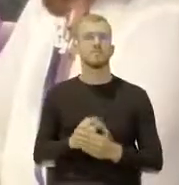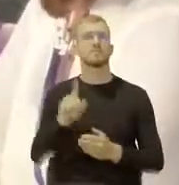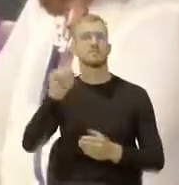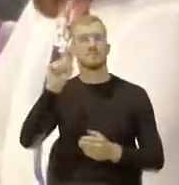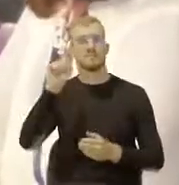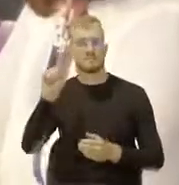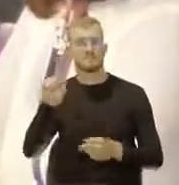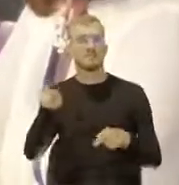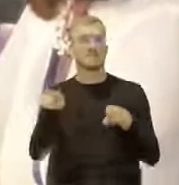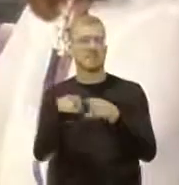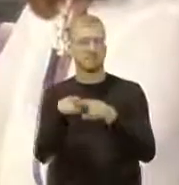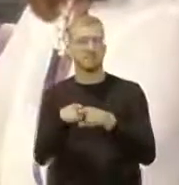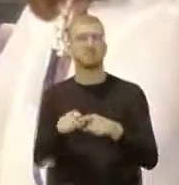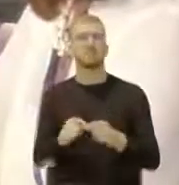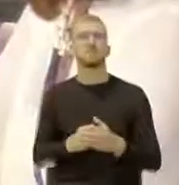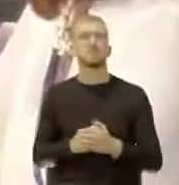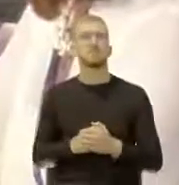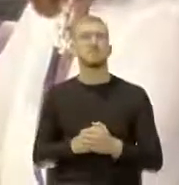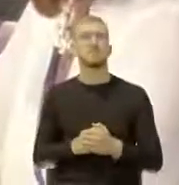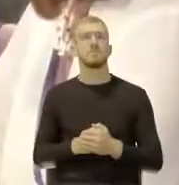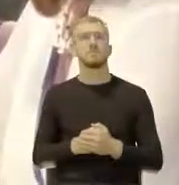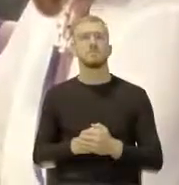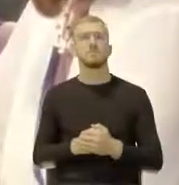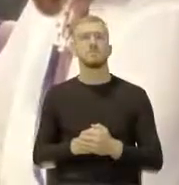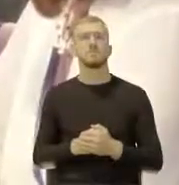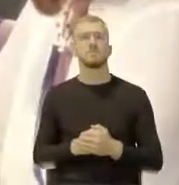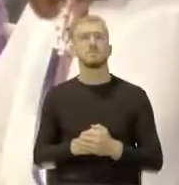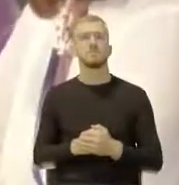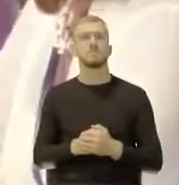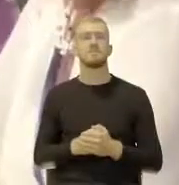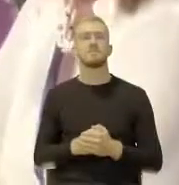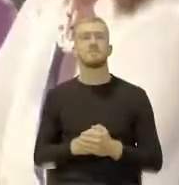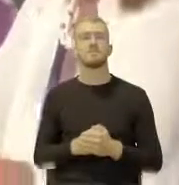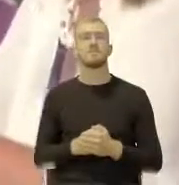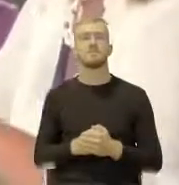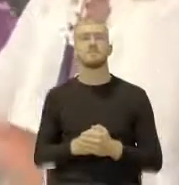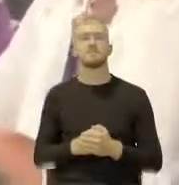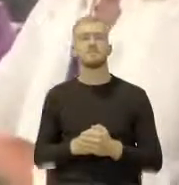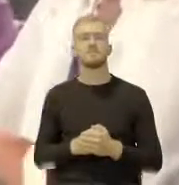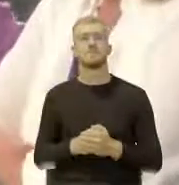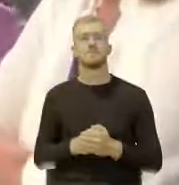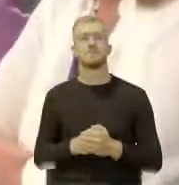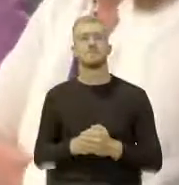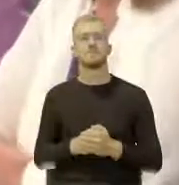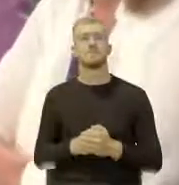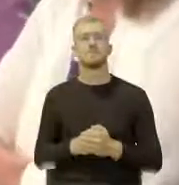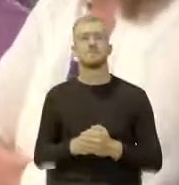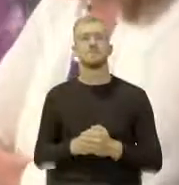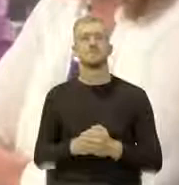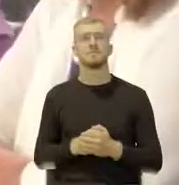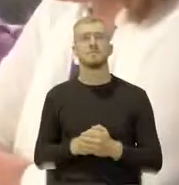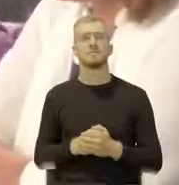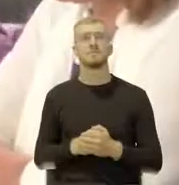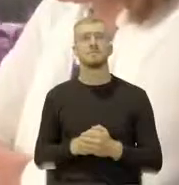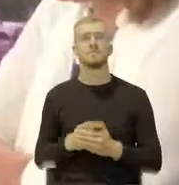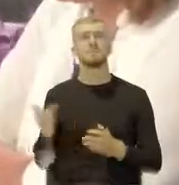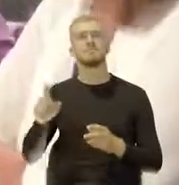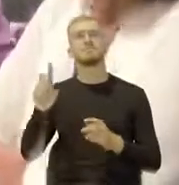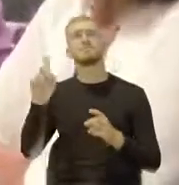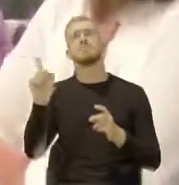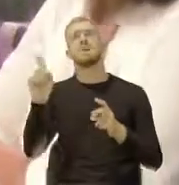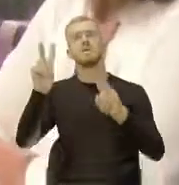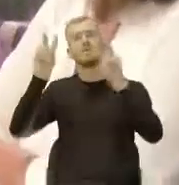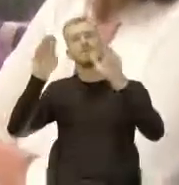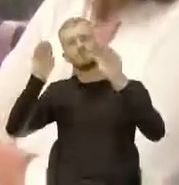should strengthen decentralization, and in order to have the political voice at the global level that we are claiming for local